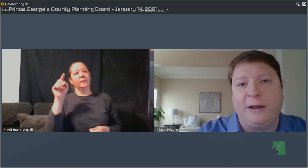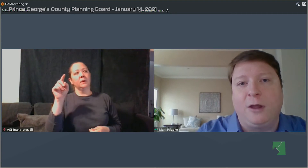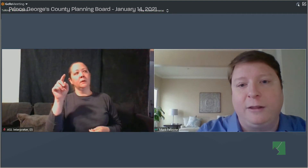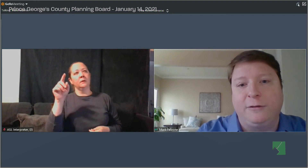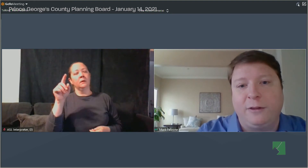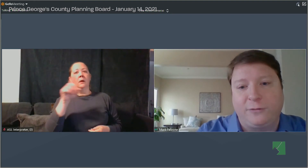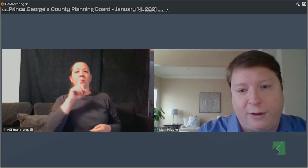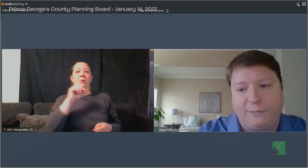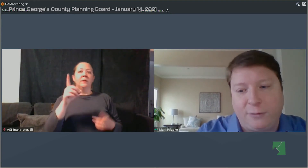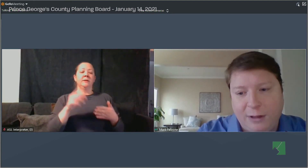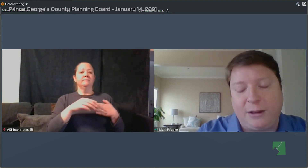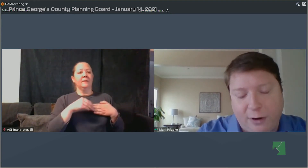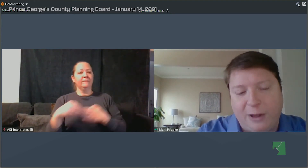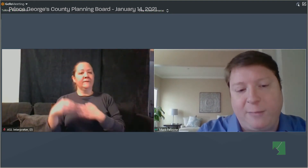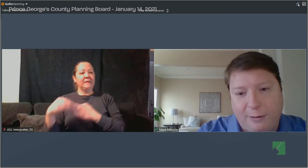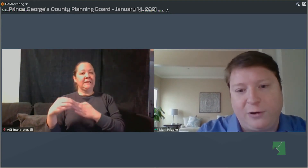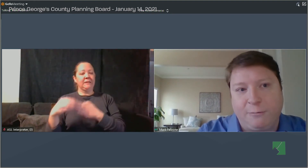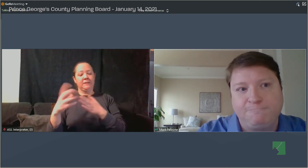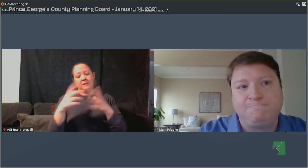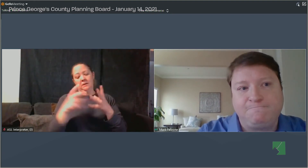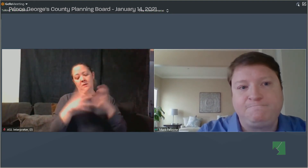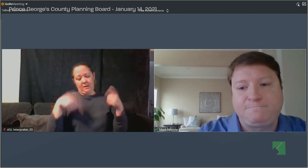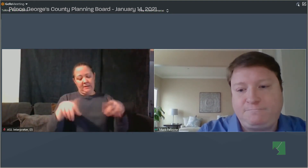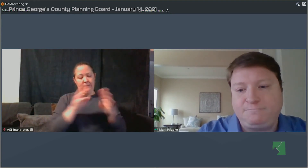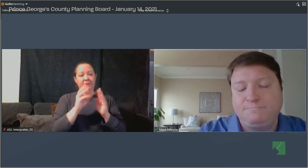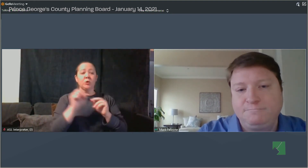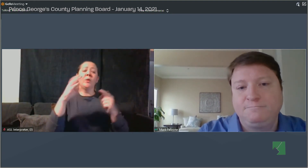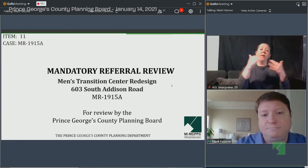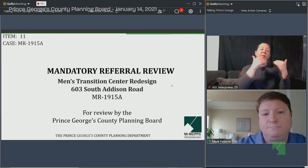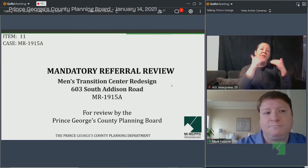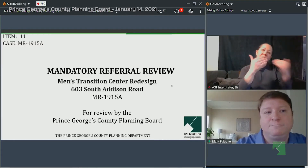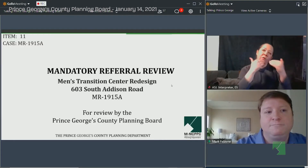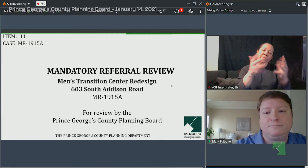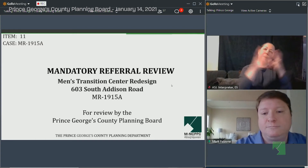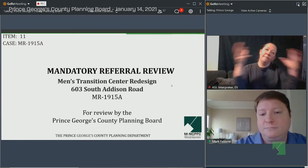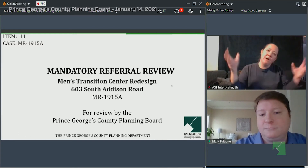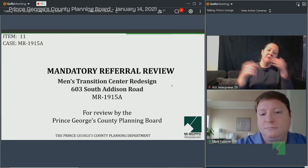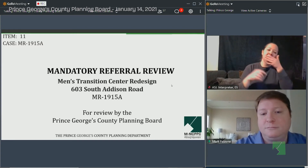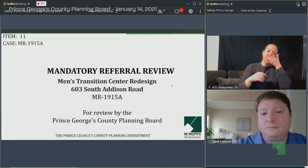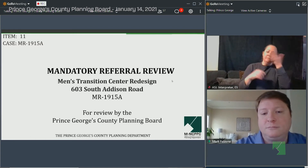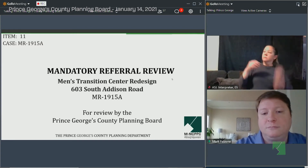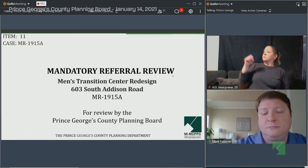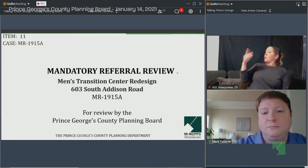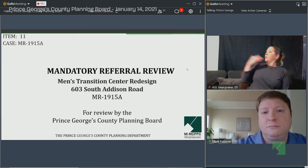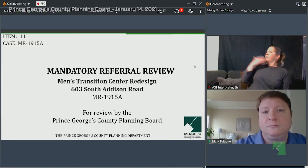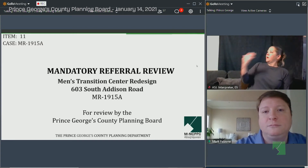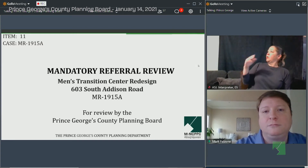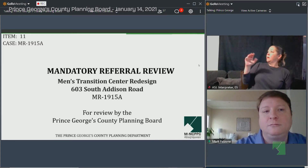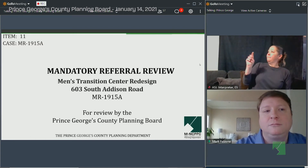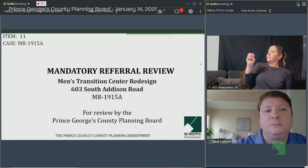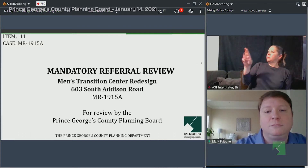for facilitating a lot of this stuff. So thank you very much, Madam Chair. Thank you, Mr. Falzone. I'm going to go back to Mr. Ruddy for a